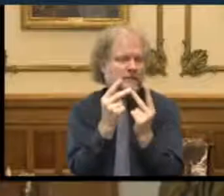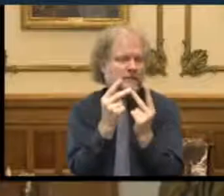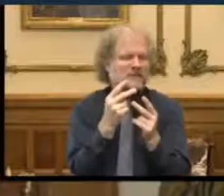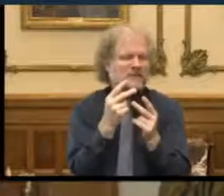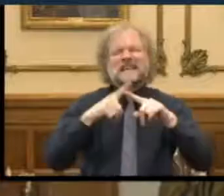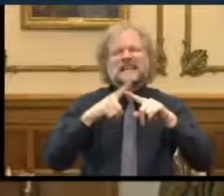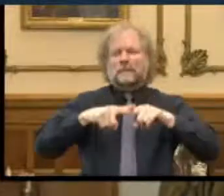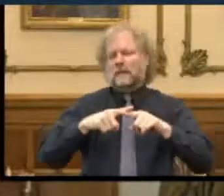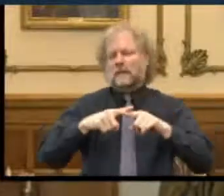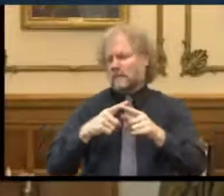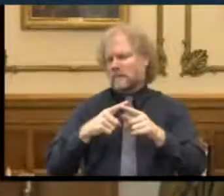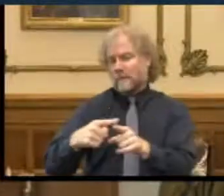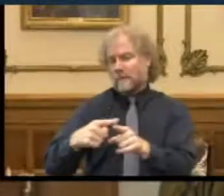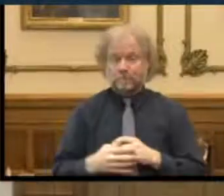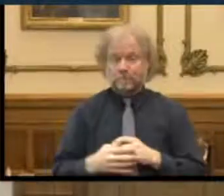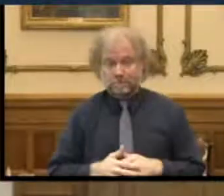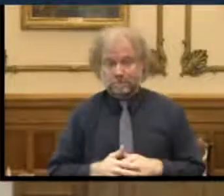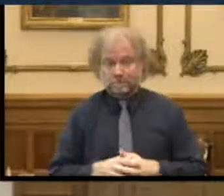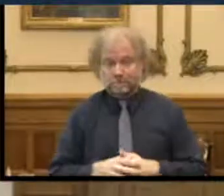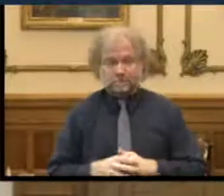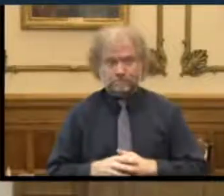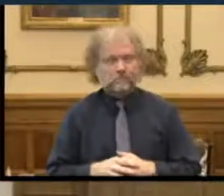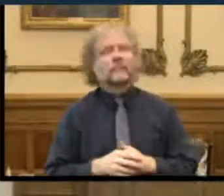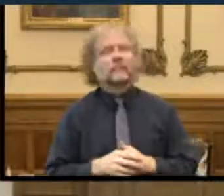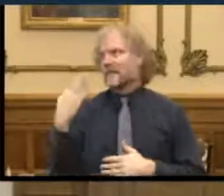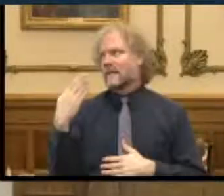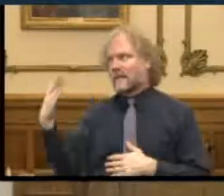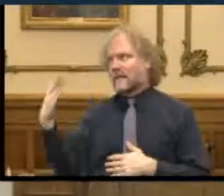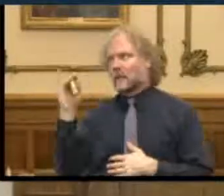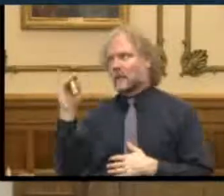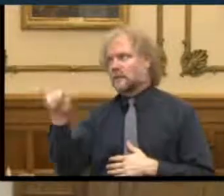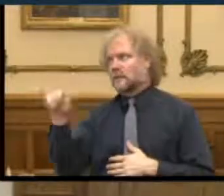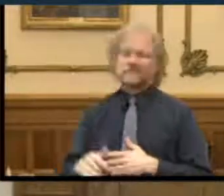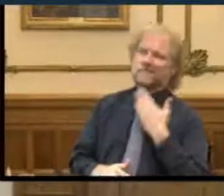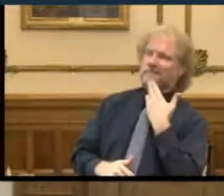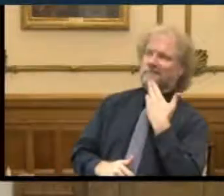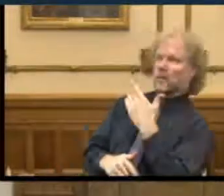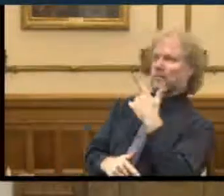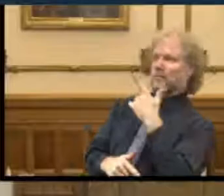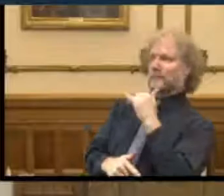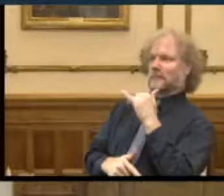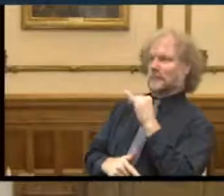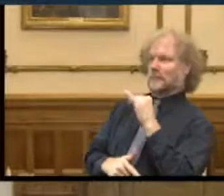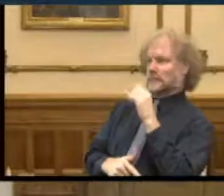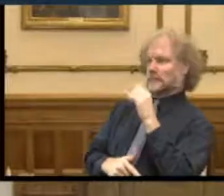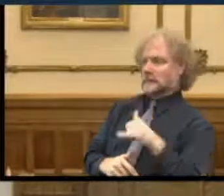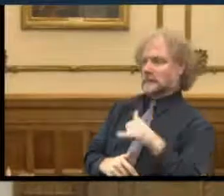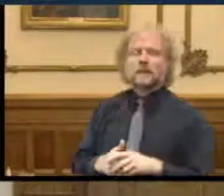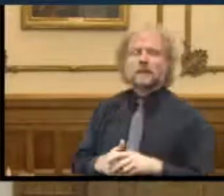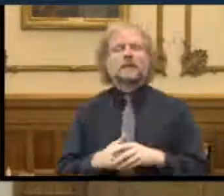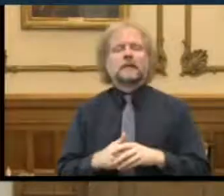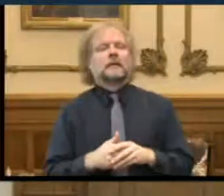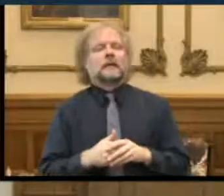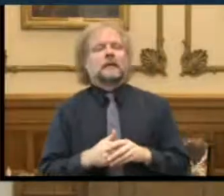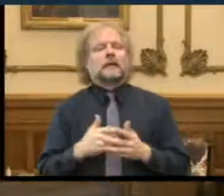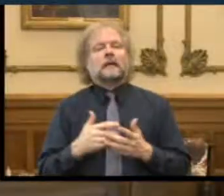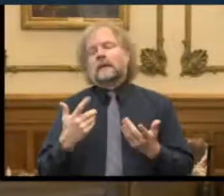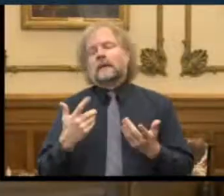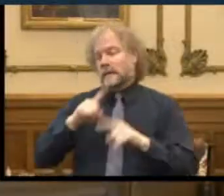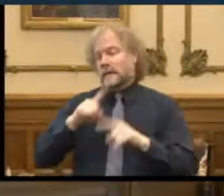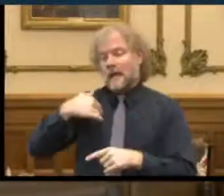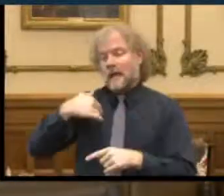on what's going on there. Thank you, Lindsay. Thanks, Lindsay. So I know the quarantine has been